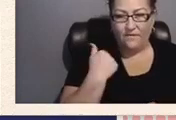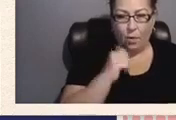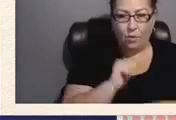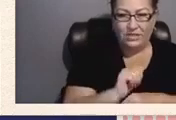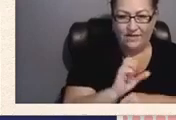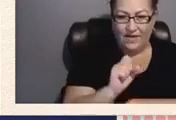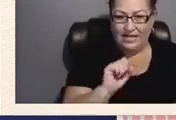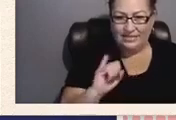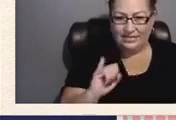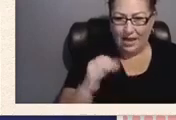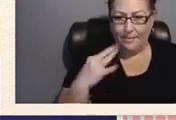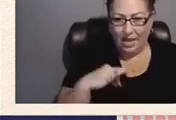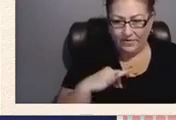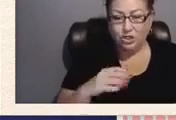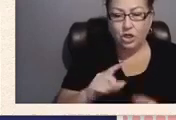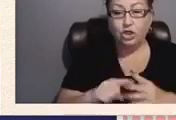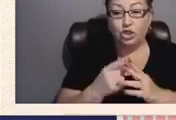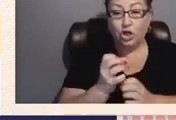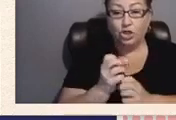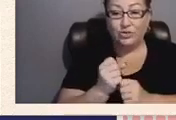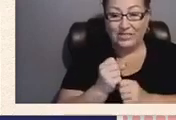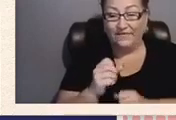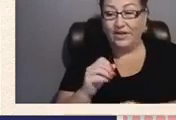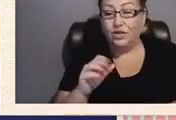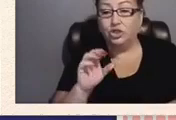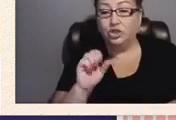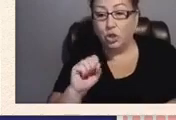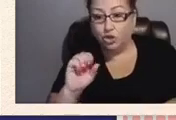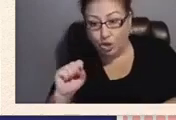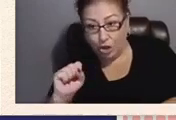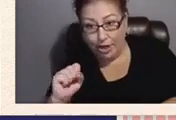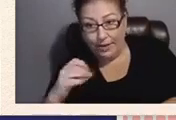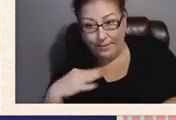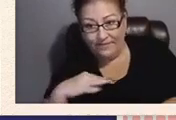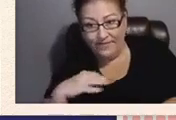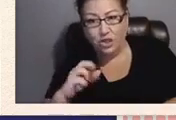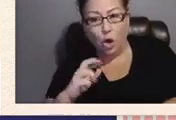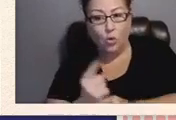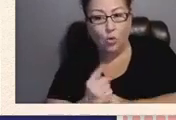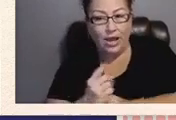benefits starts receiving Social Security benefits or regular disabled